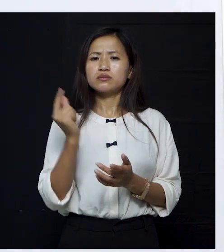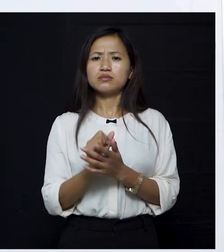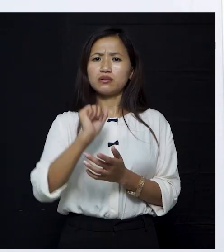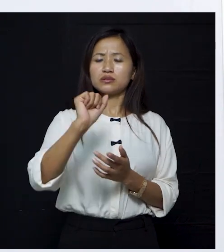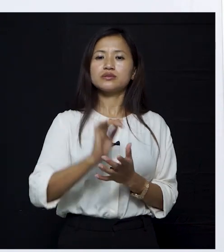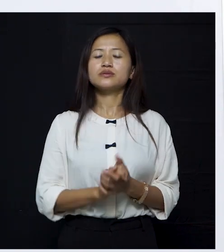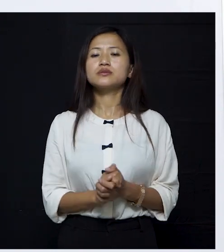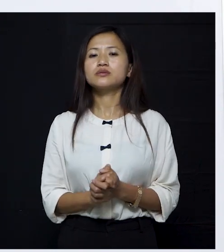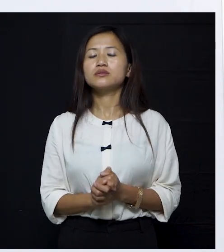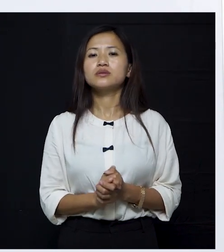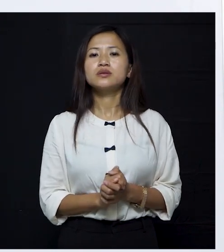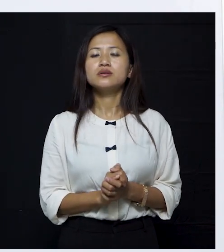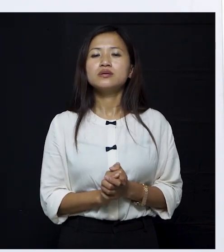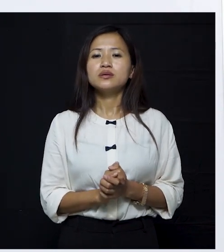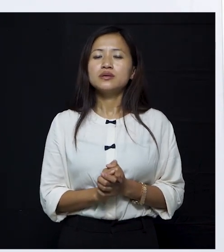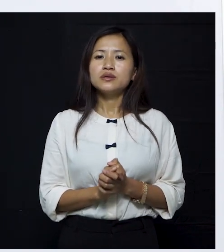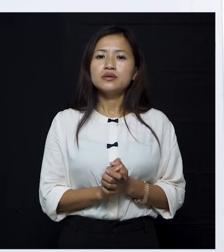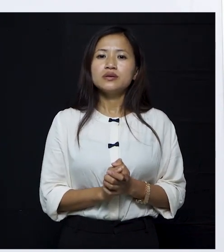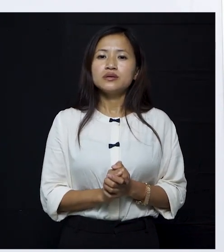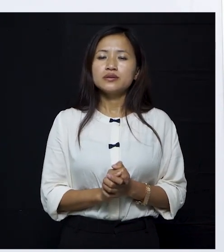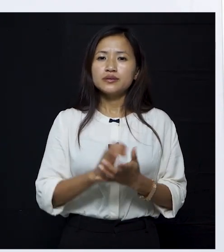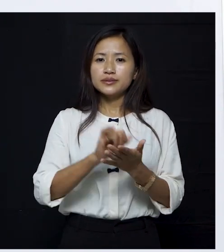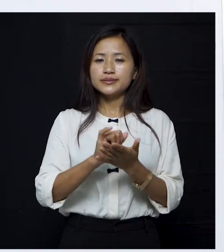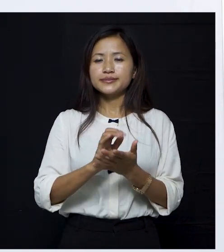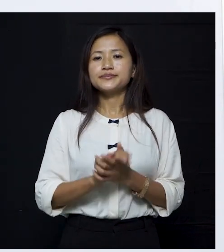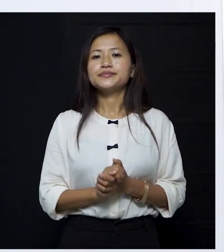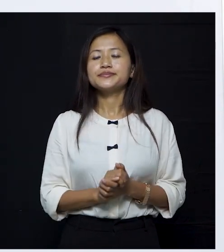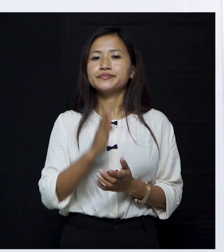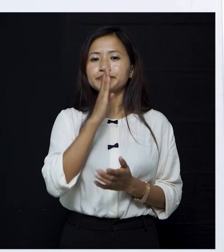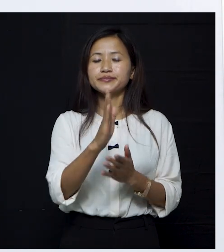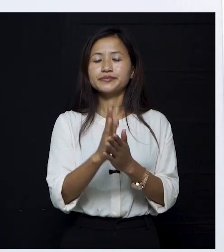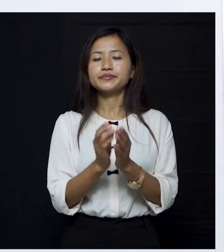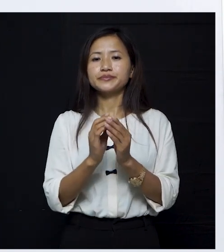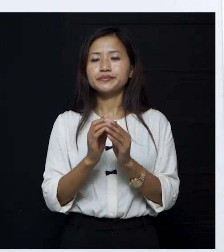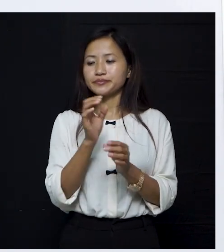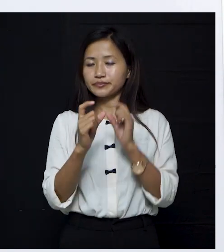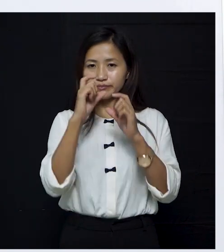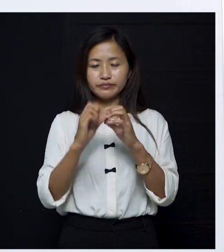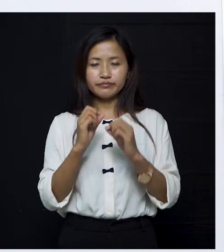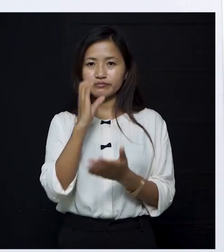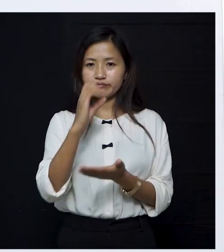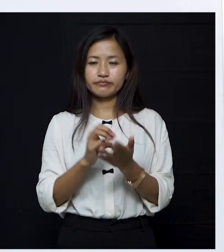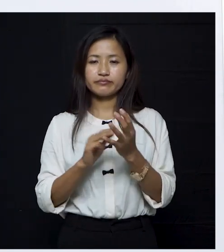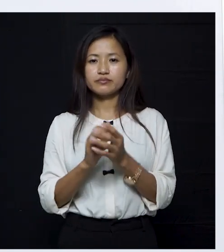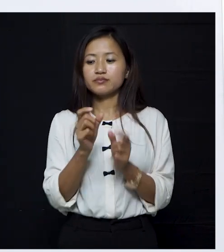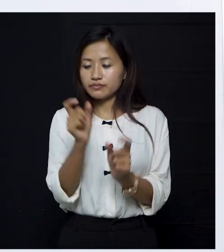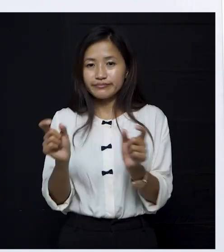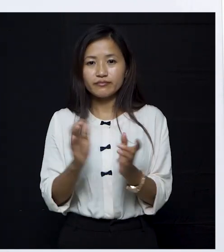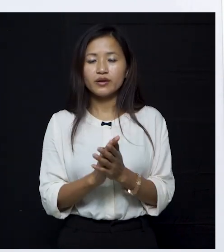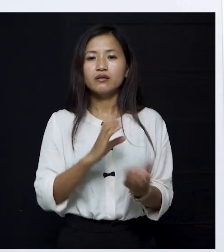for selling, but for their own use. So that is the direct consumers. Then exchanging